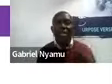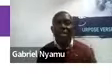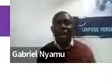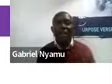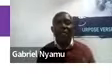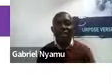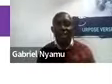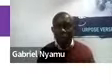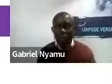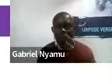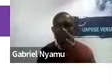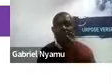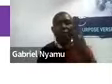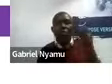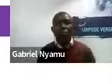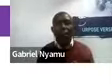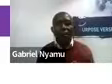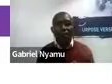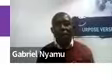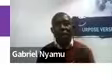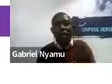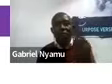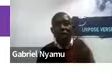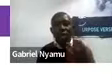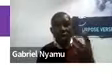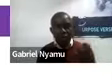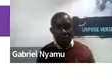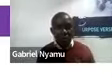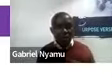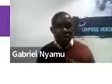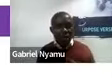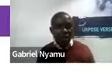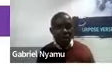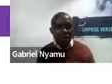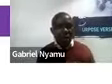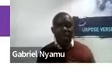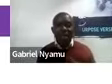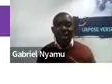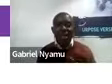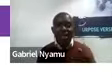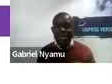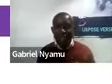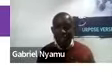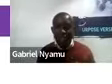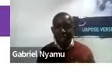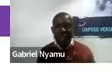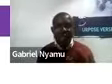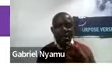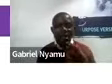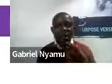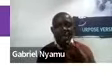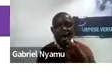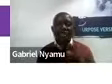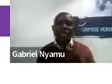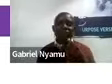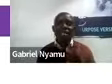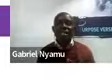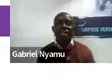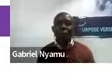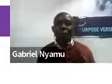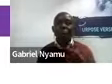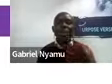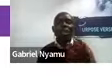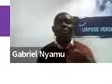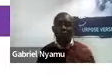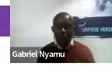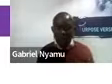us understand purpose better. Because purpose, to answer what Grace was alluding to, does it change? Now, the answer to that